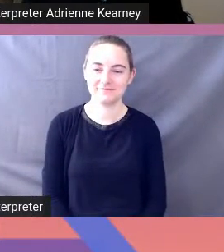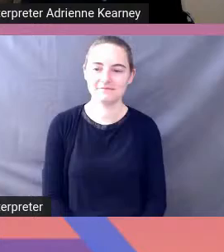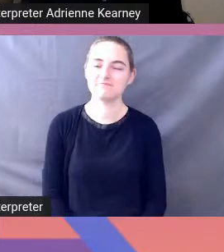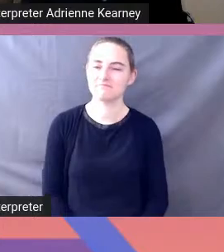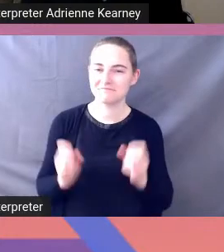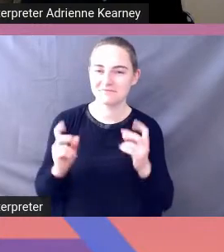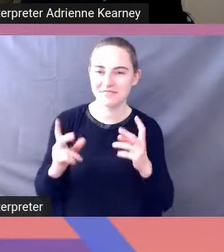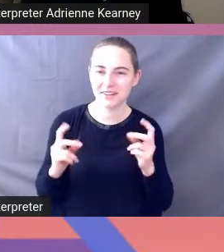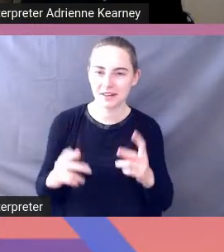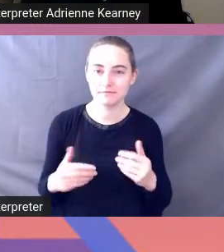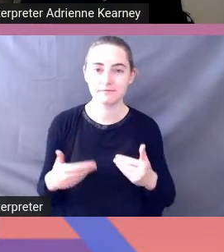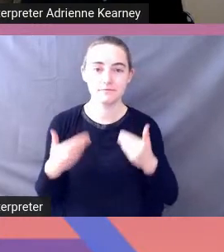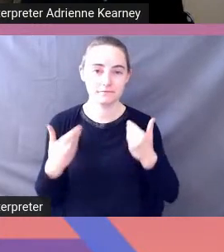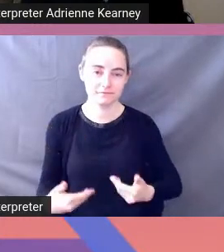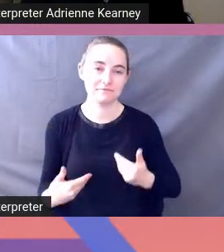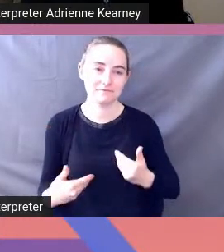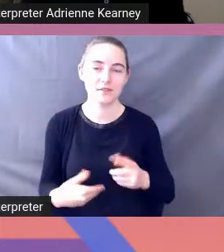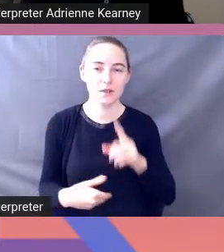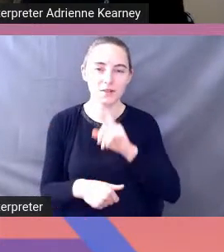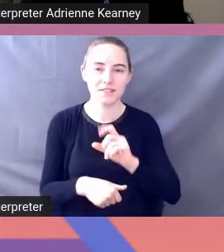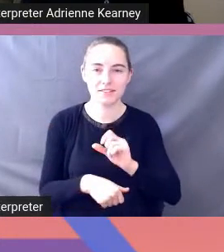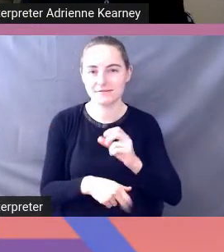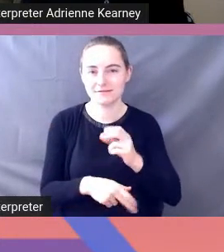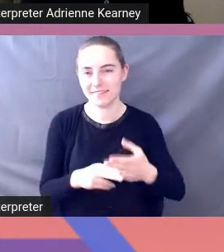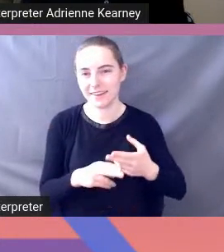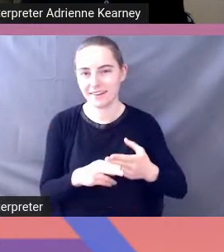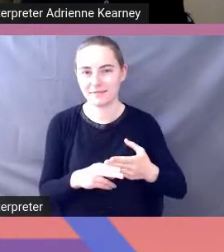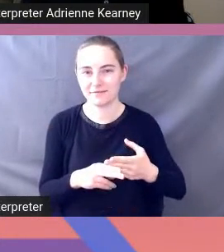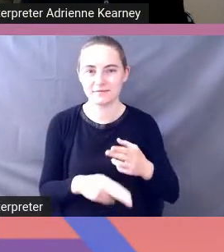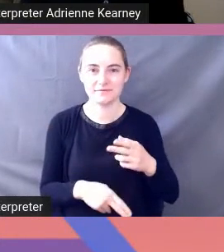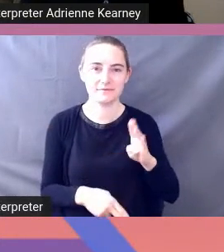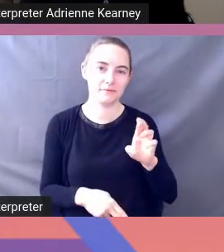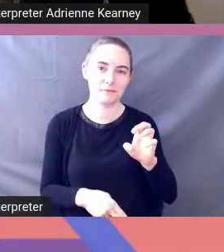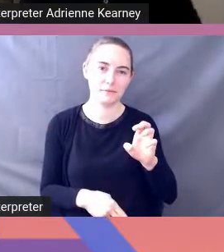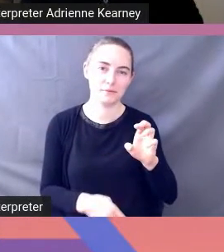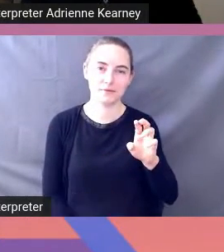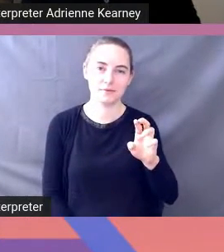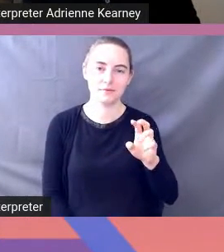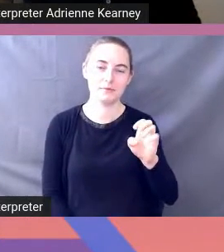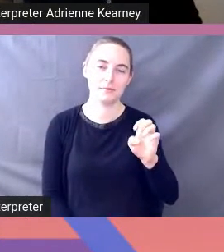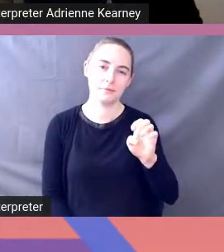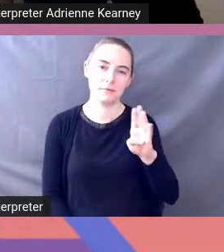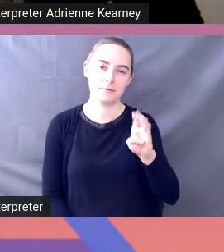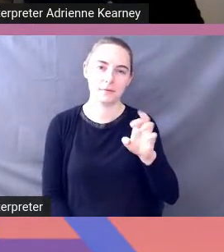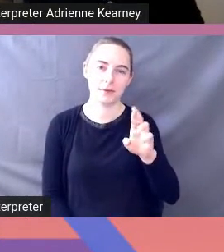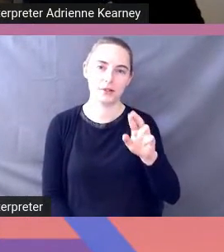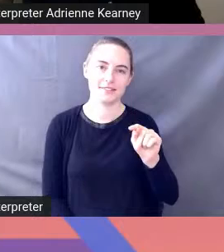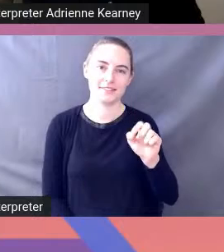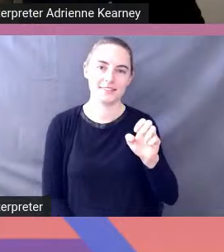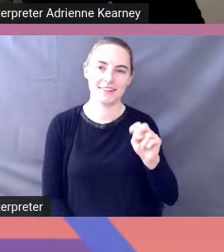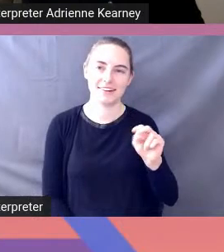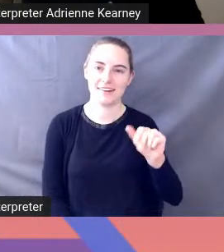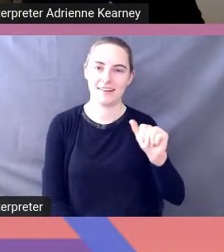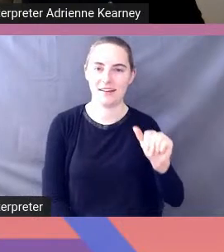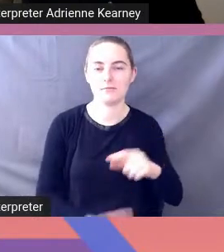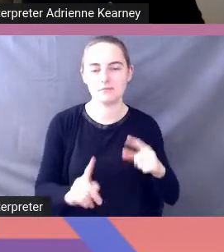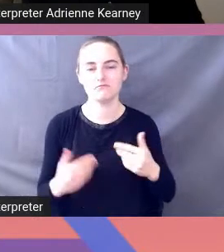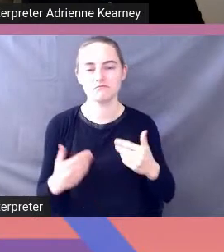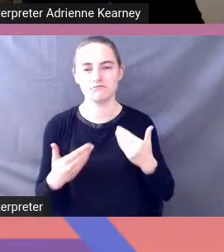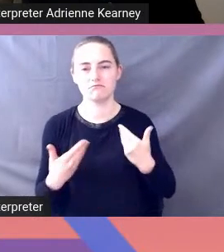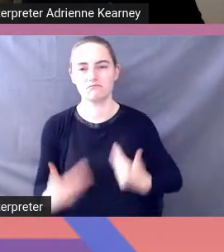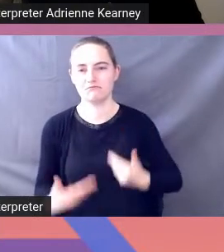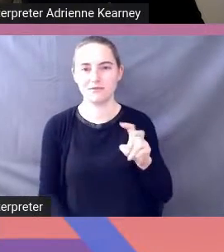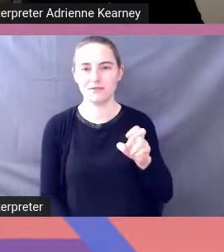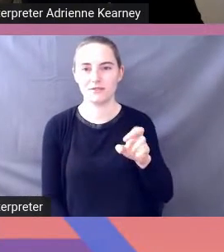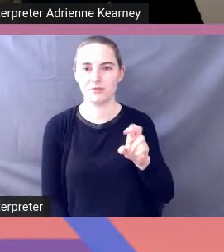is Brittany, though, by the way, if everyone wanted to know. But most people know me as Versatile Poetiq. I'm a spoken word artist. I'm a host, and I'm